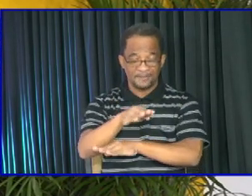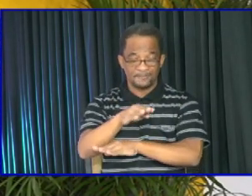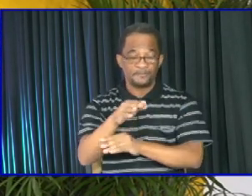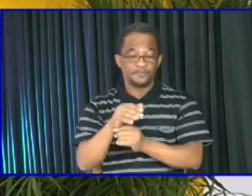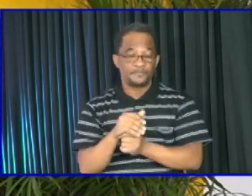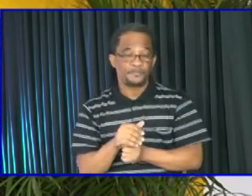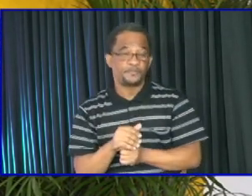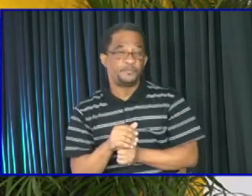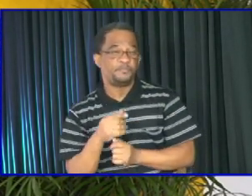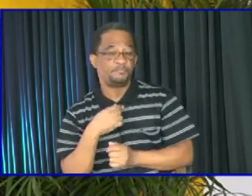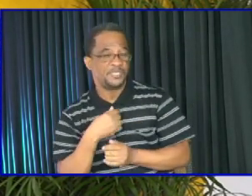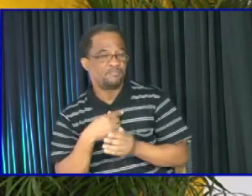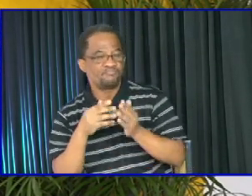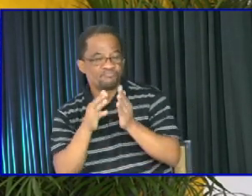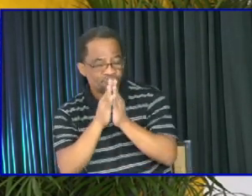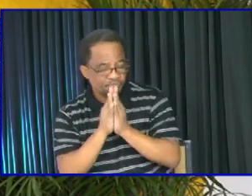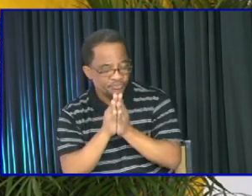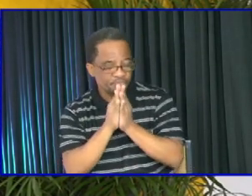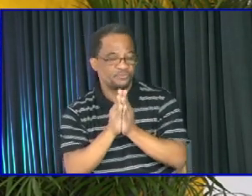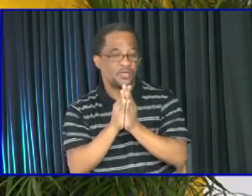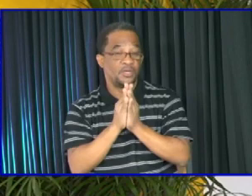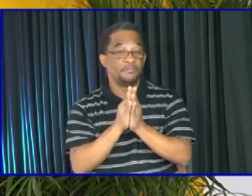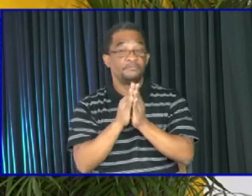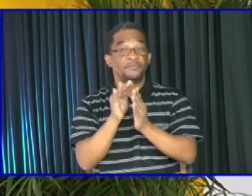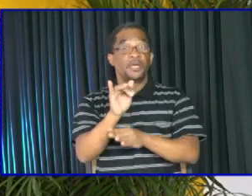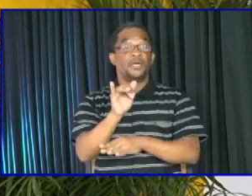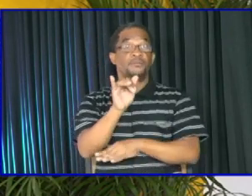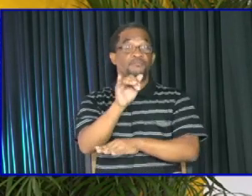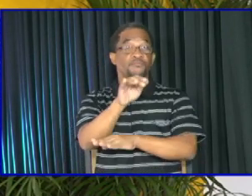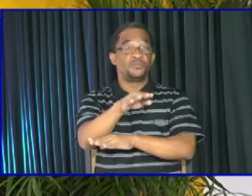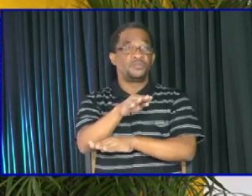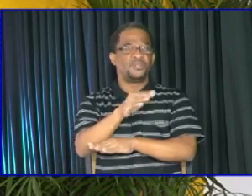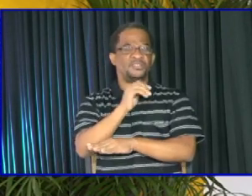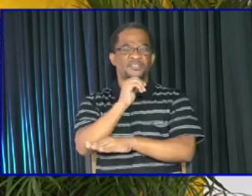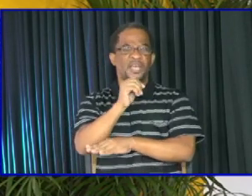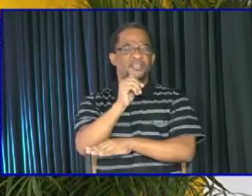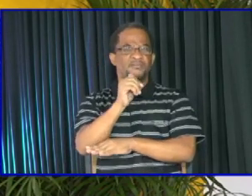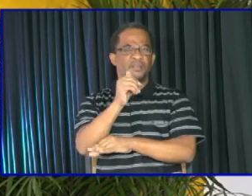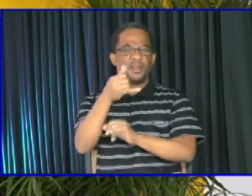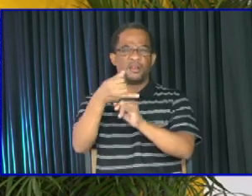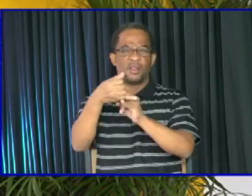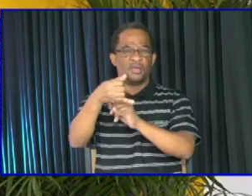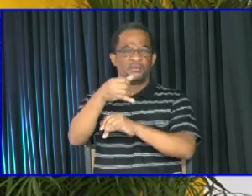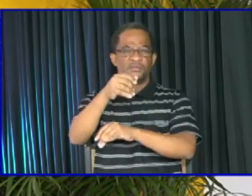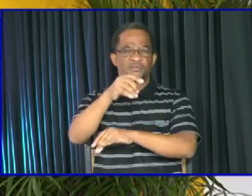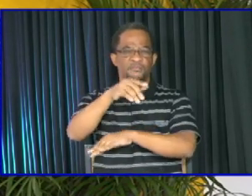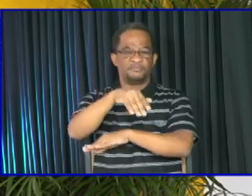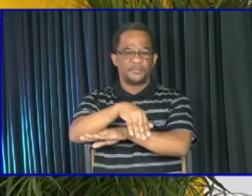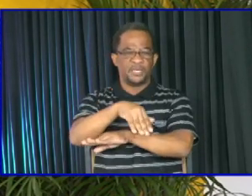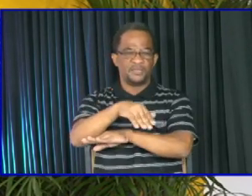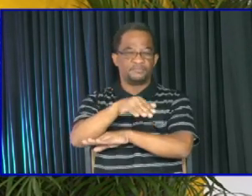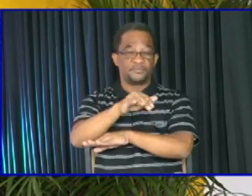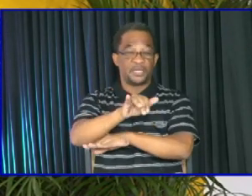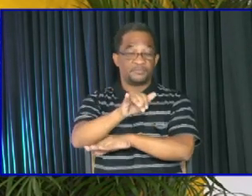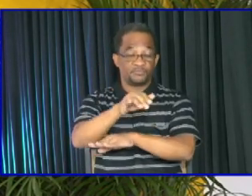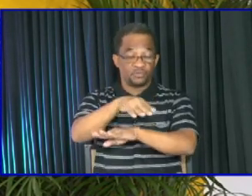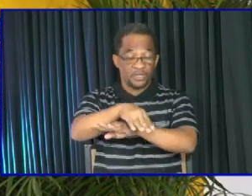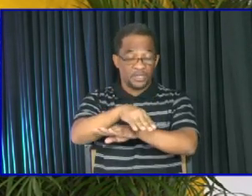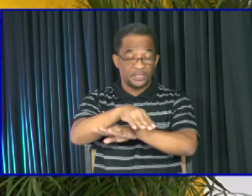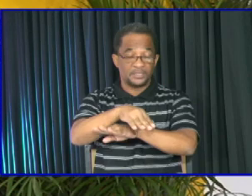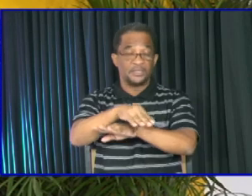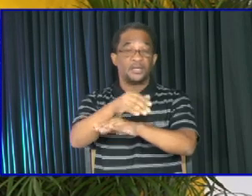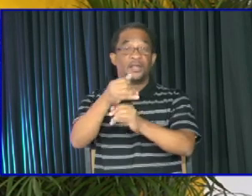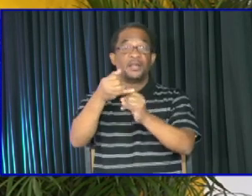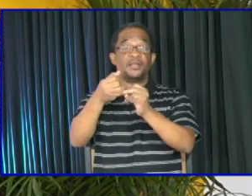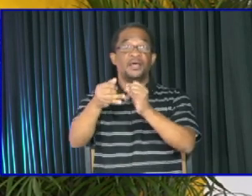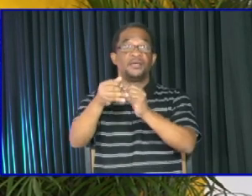Wednesday night, and I pray that tonight will not be your last night, but that tonight will be your